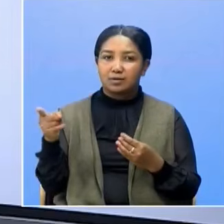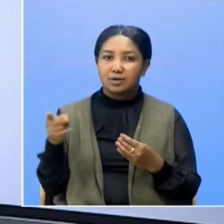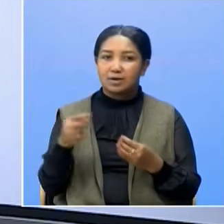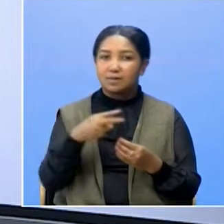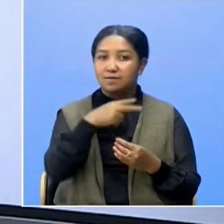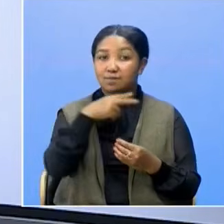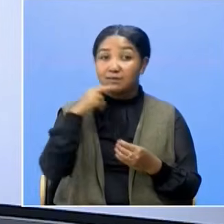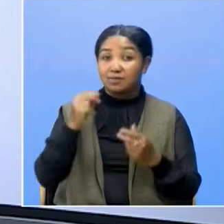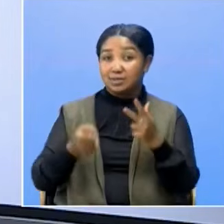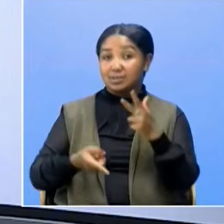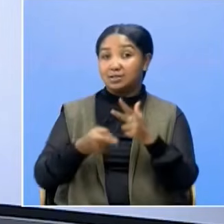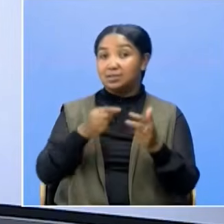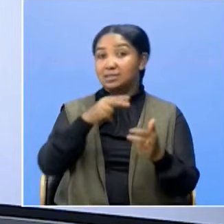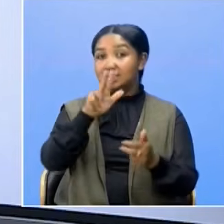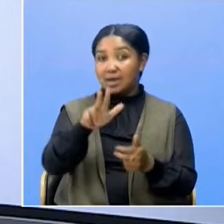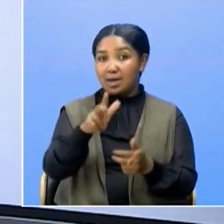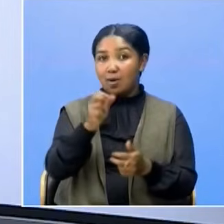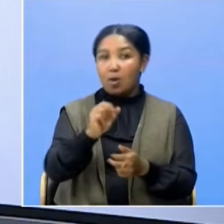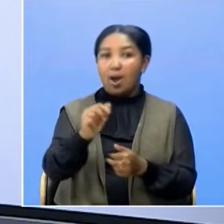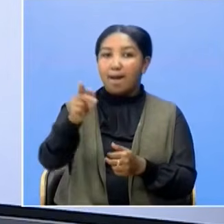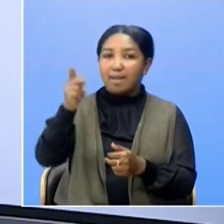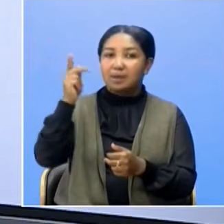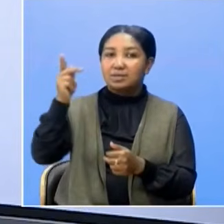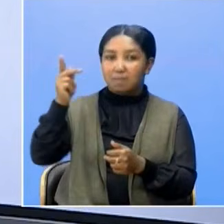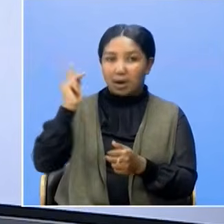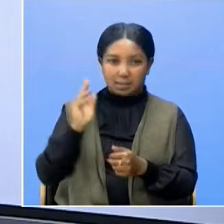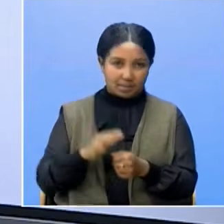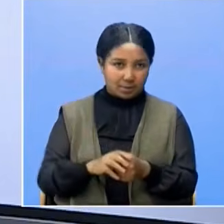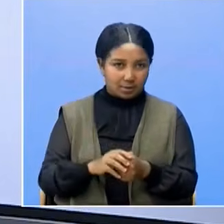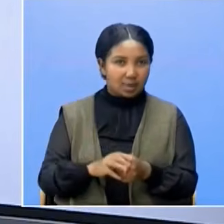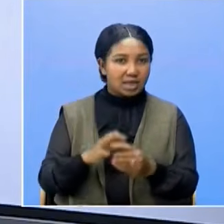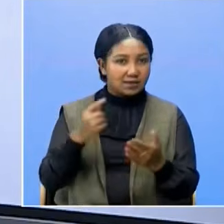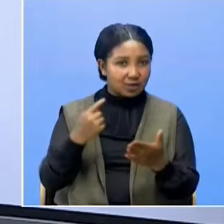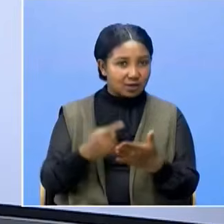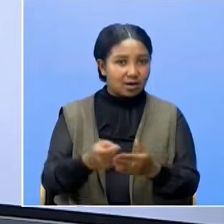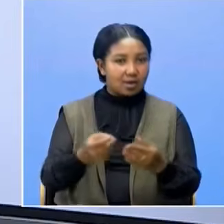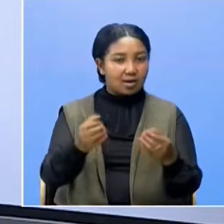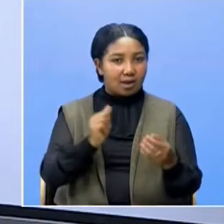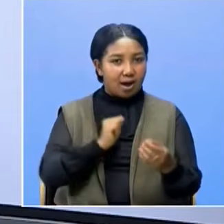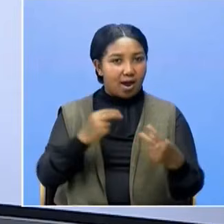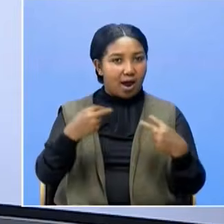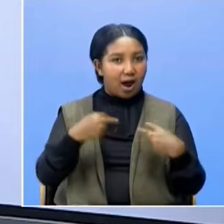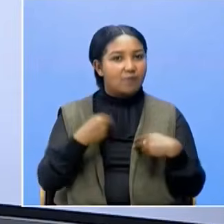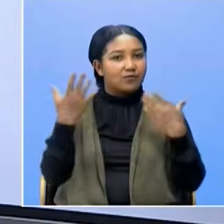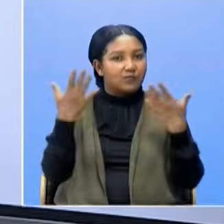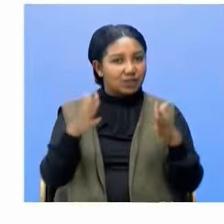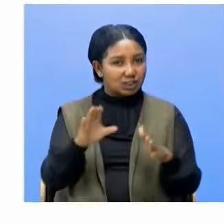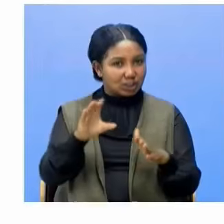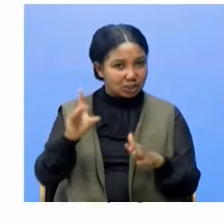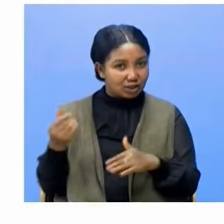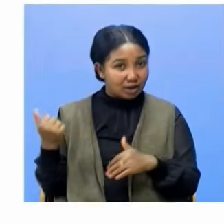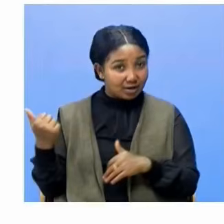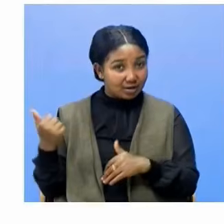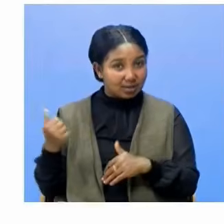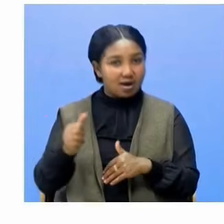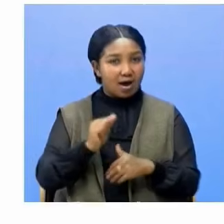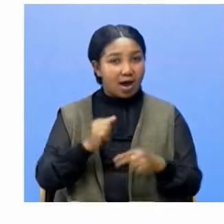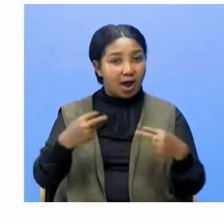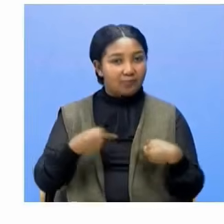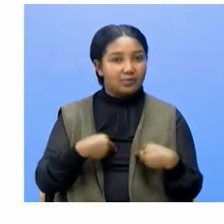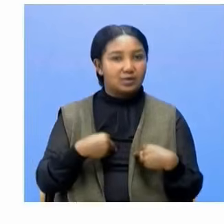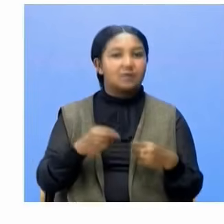Verb 3, or what we call past participle. Even here, I have finished. Yes? I have